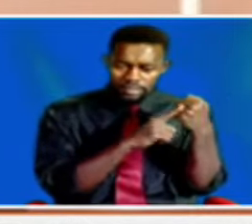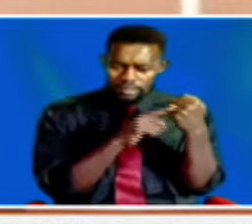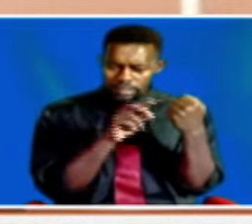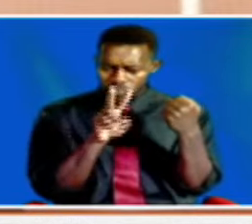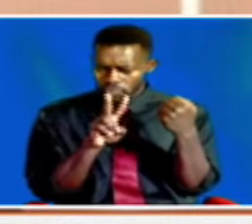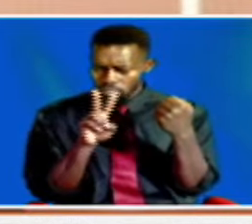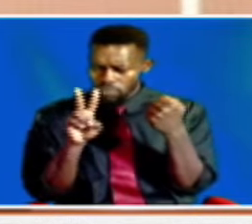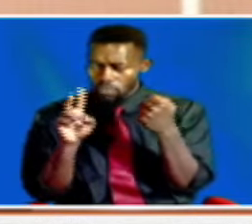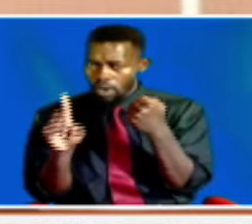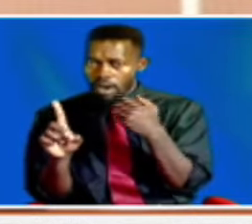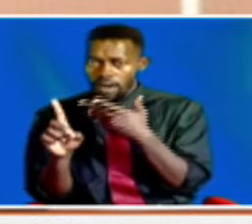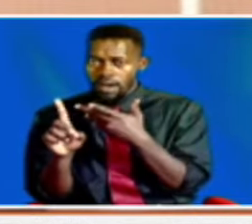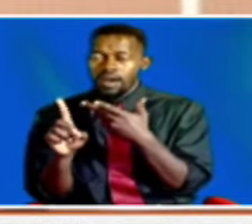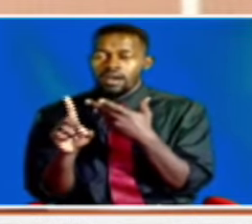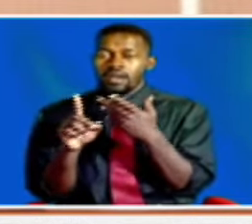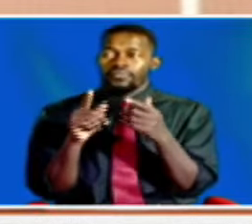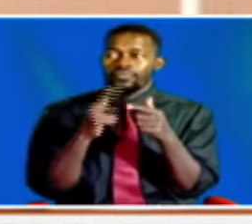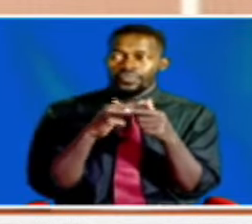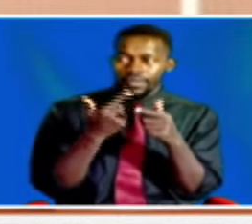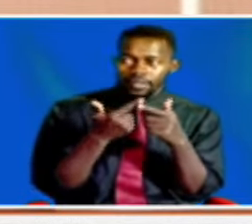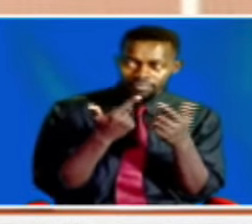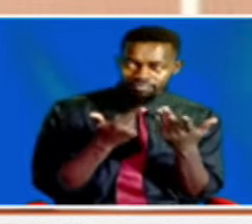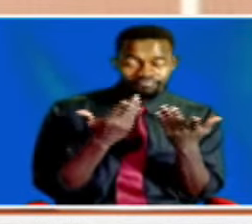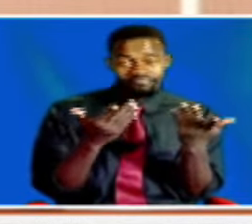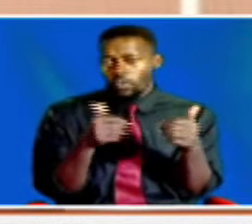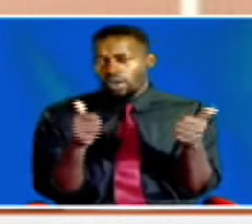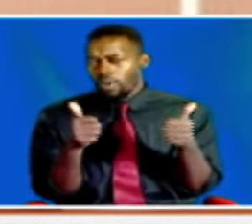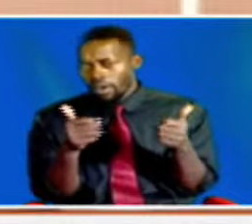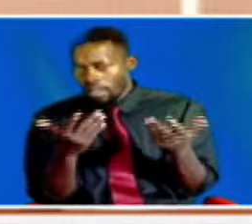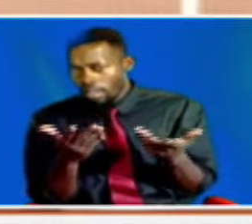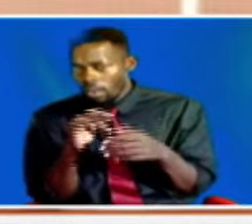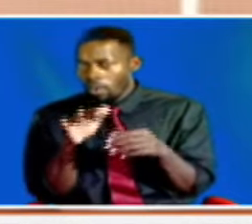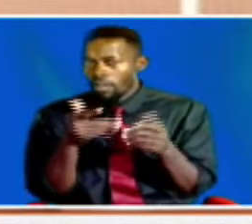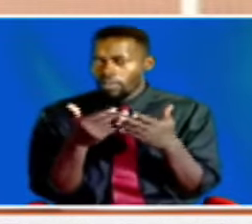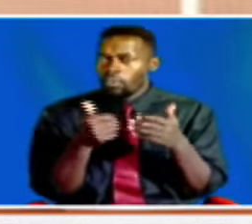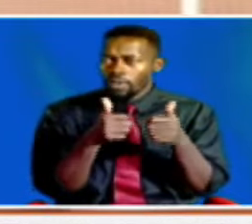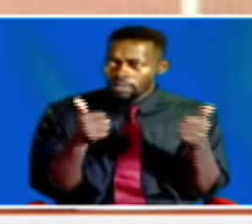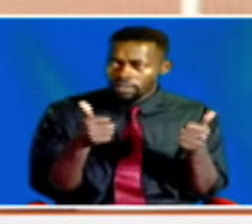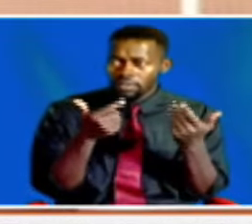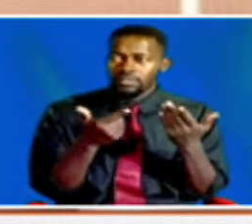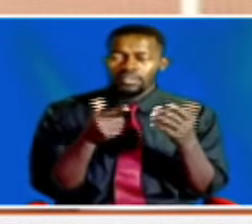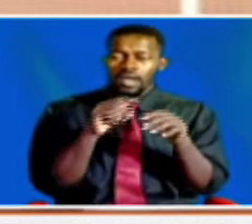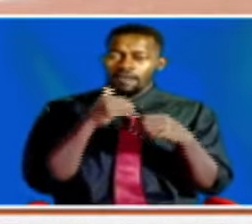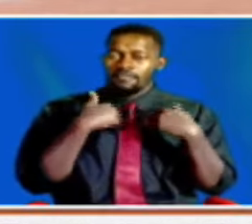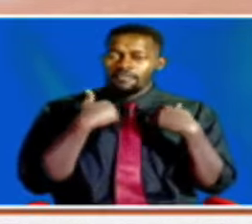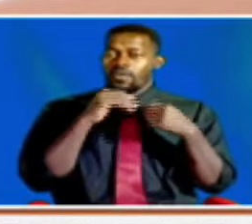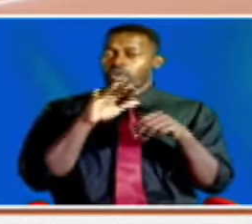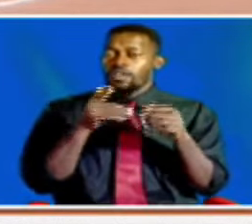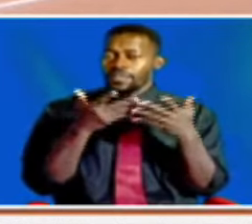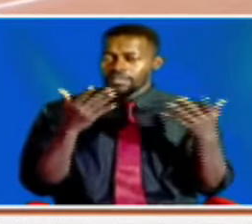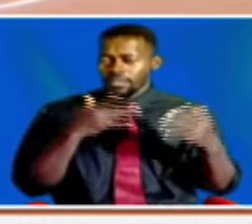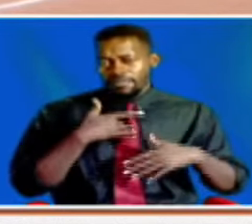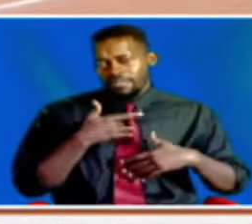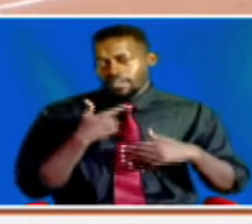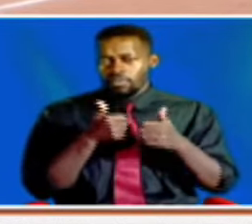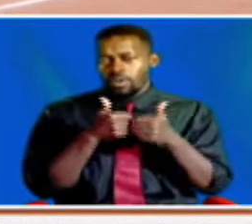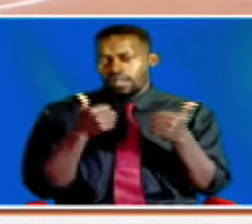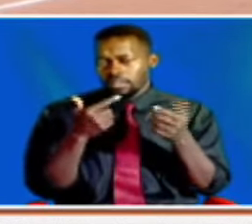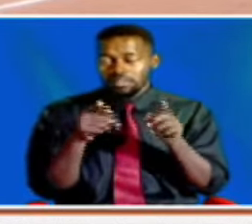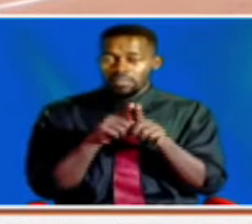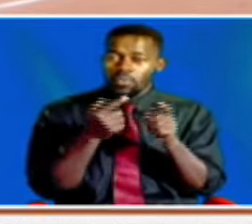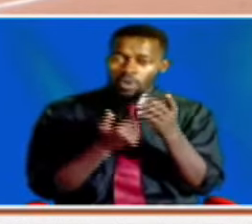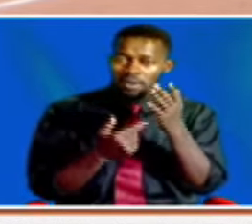today. Singles well, I feel good. I was serving well. I had solid shots from the baseline, so everything is good. I feel ready for the next round. The match I had today